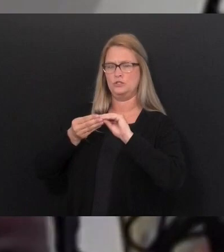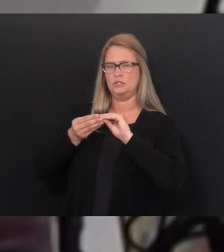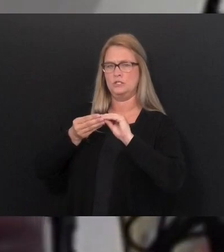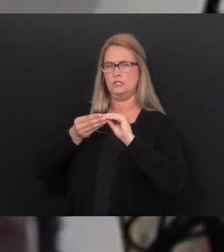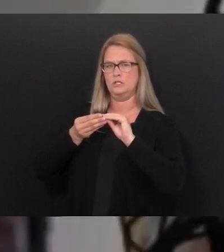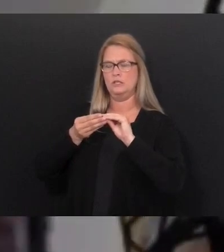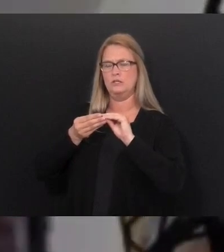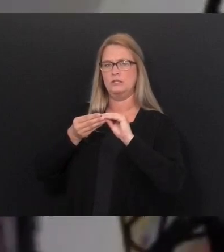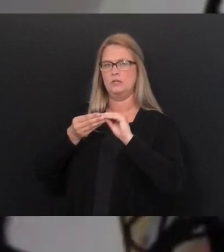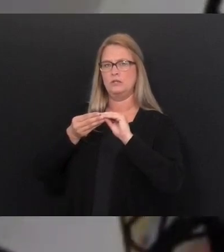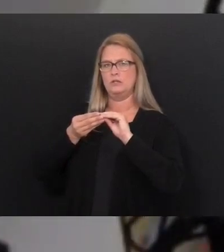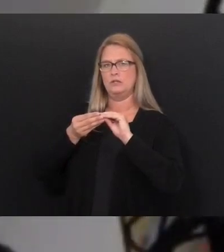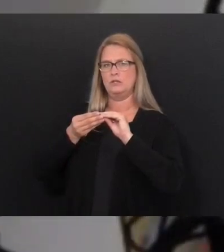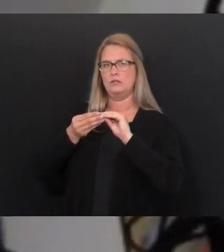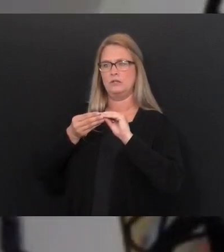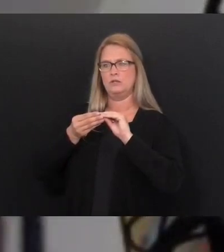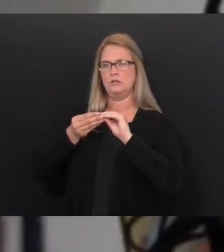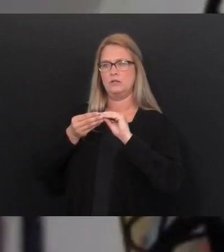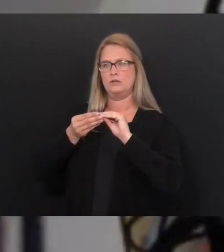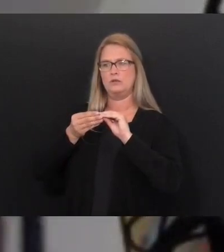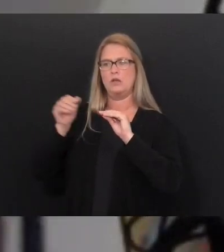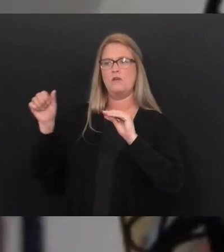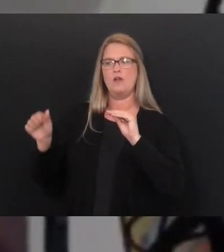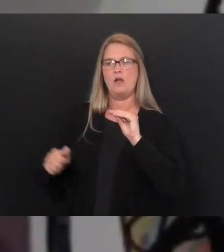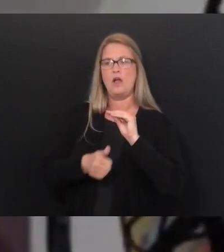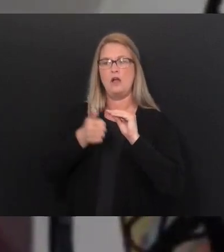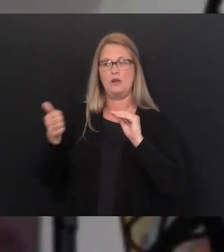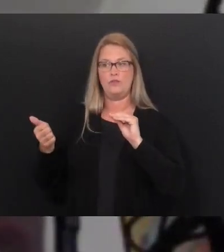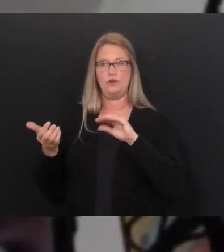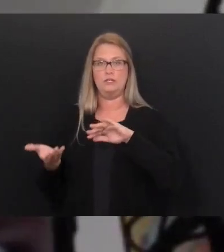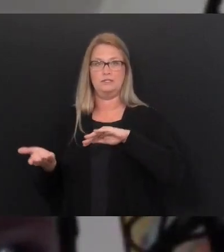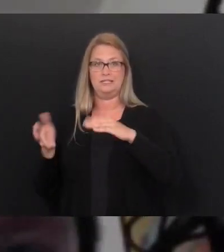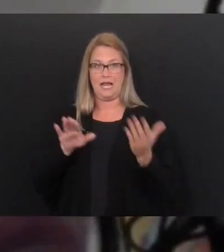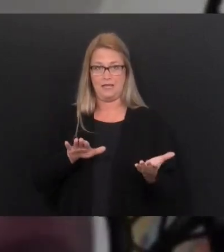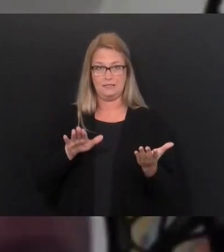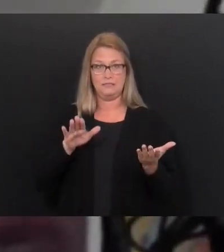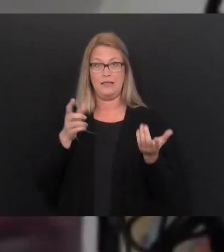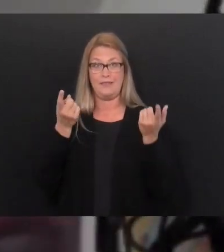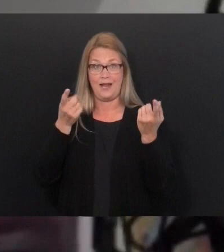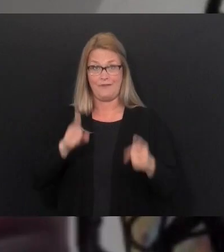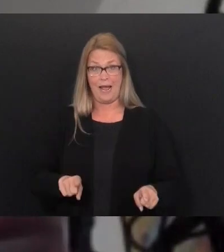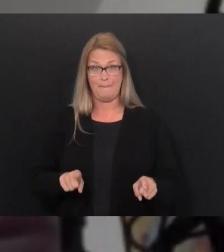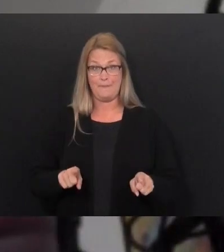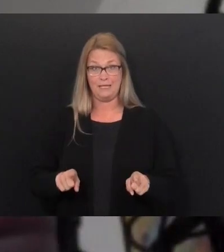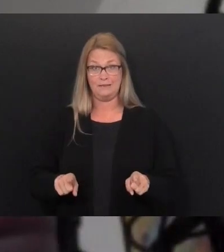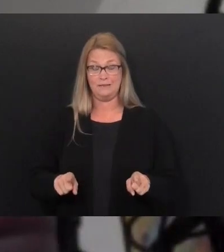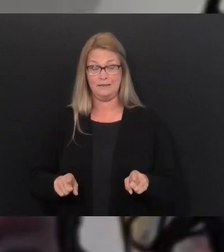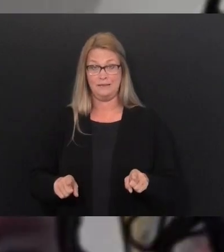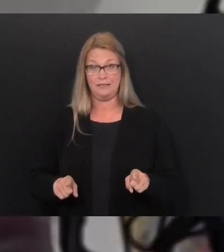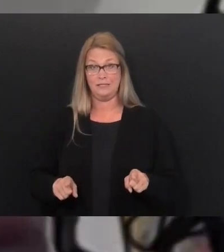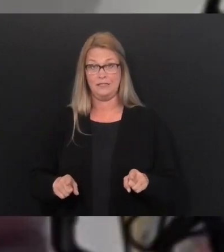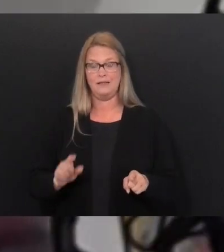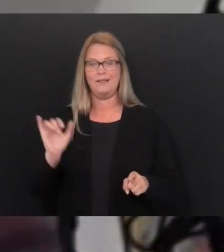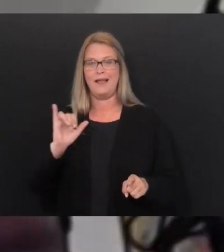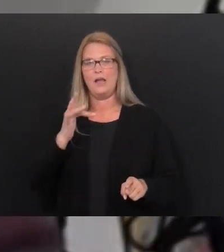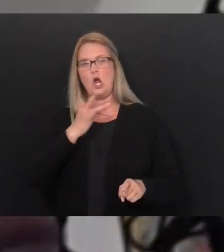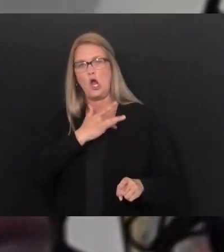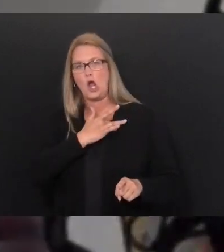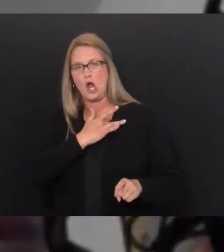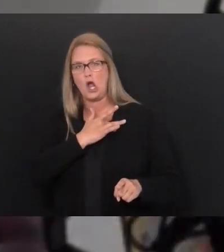of other deaths that we're seeing normally right now, heart